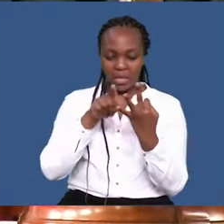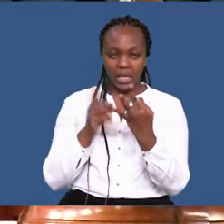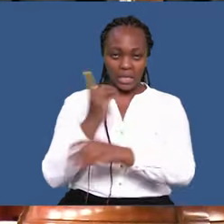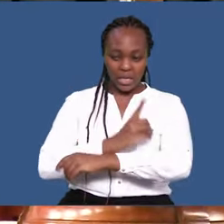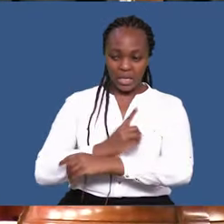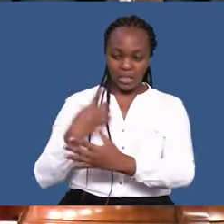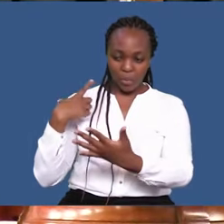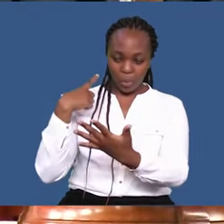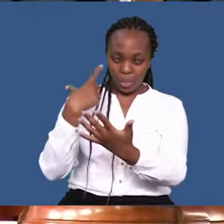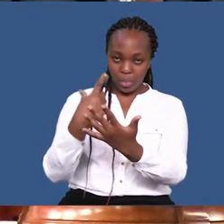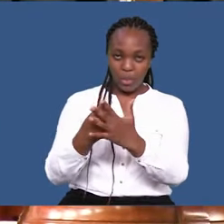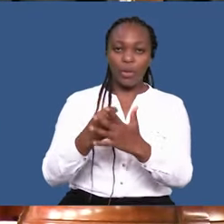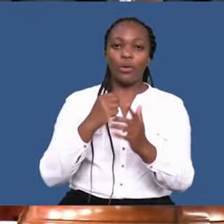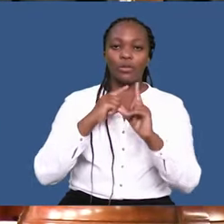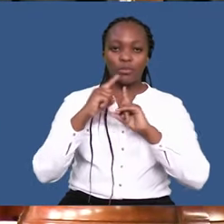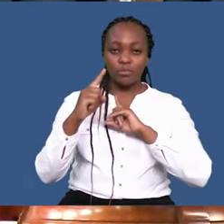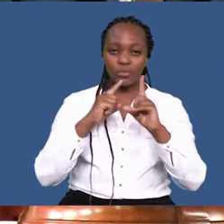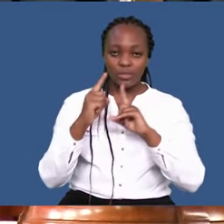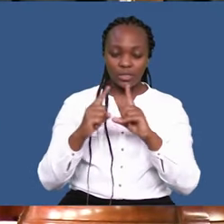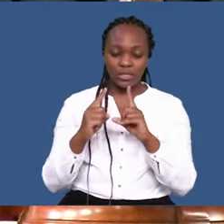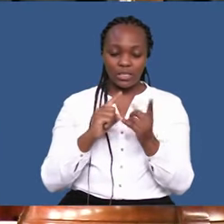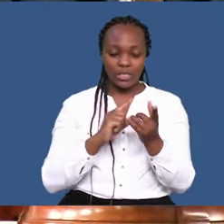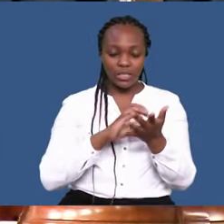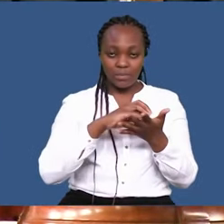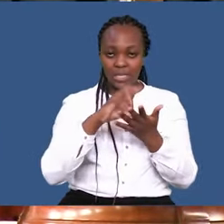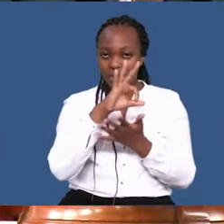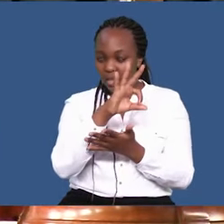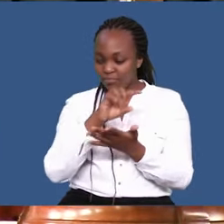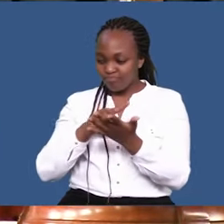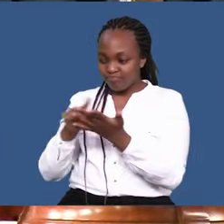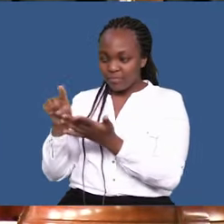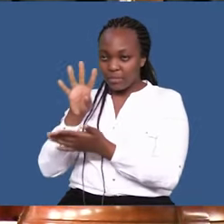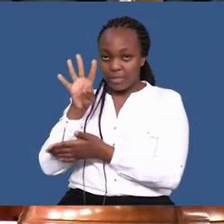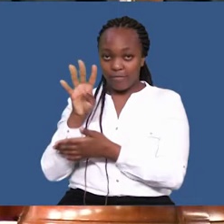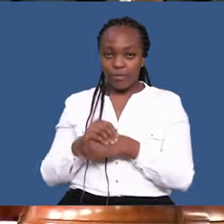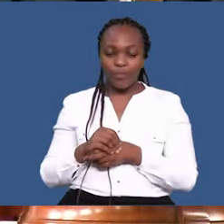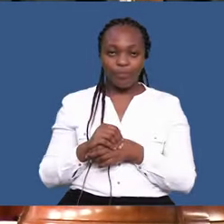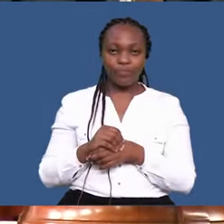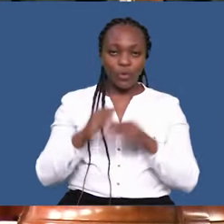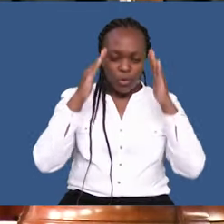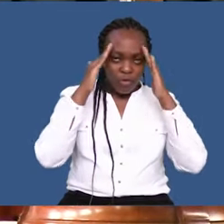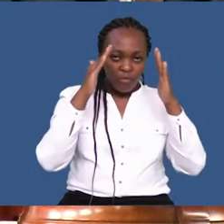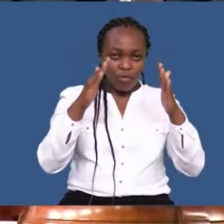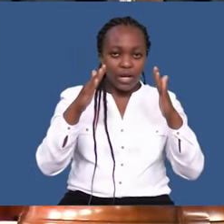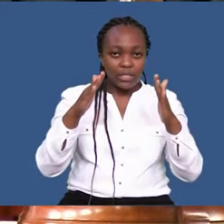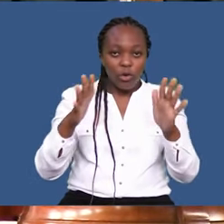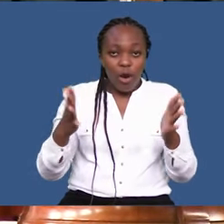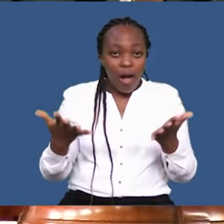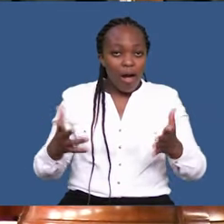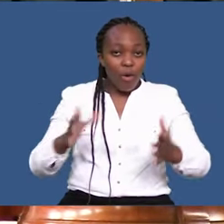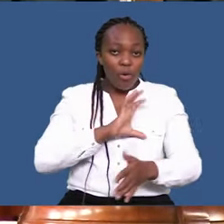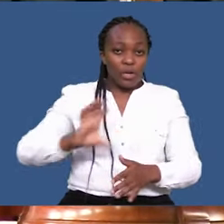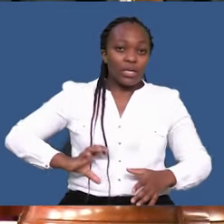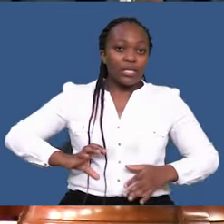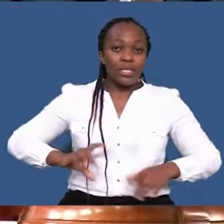4. The main focus will be looking at practical ways of Christian living as